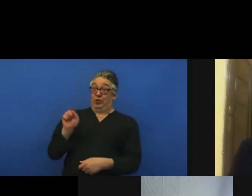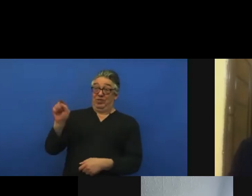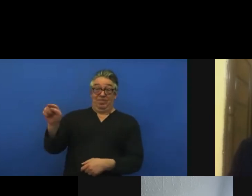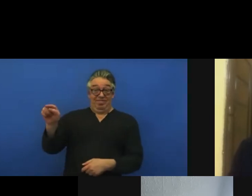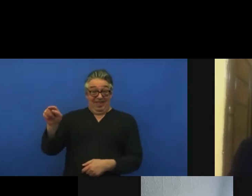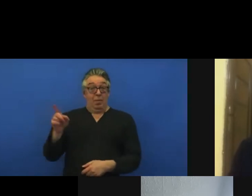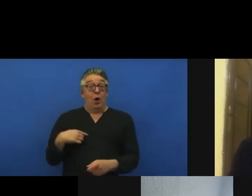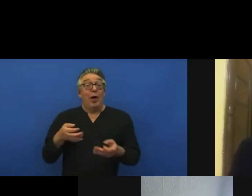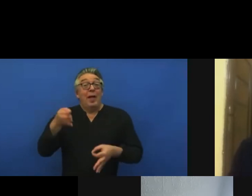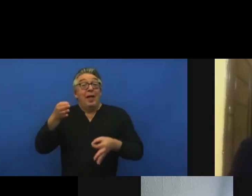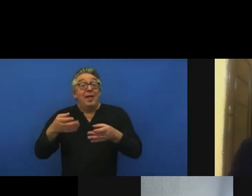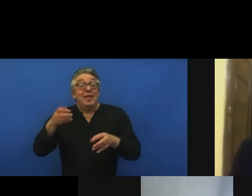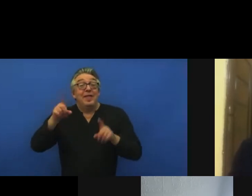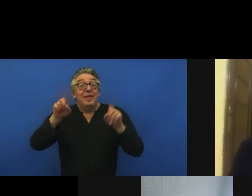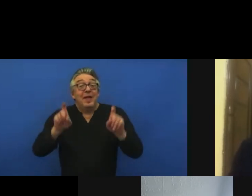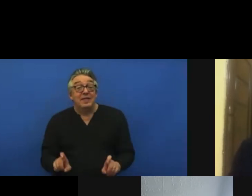proper laboratory.